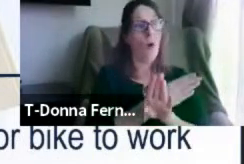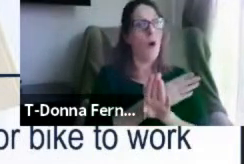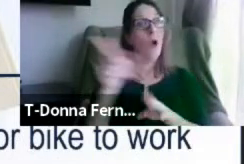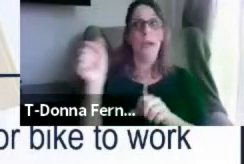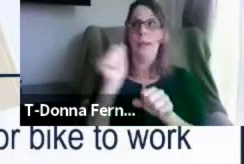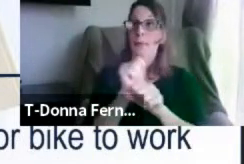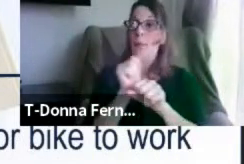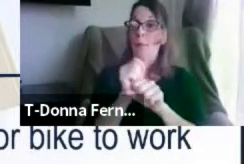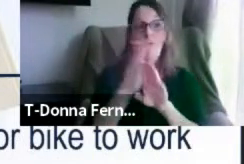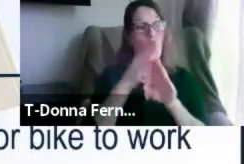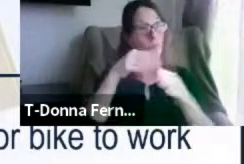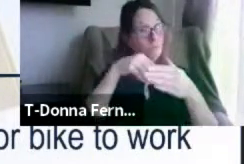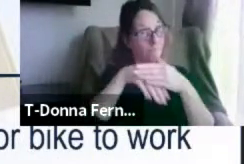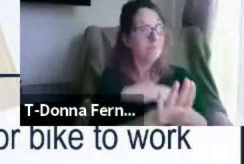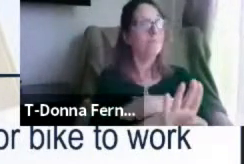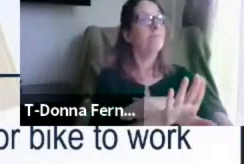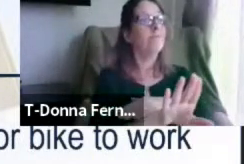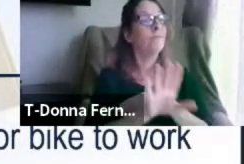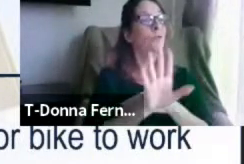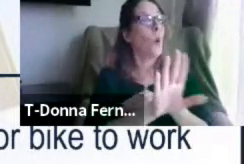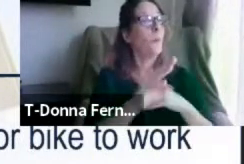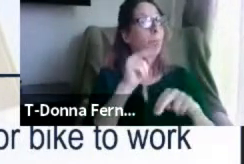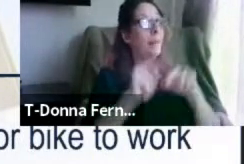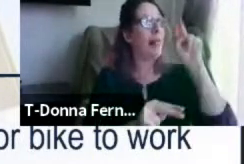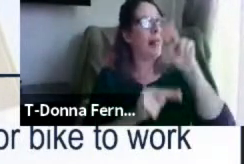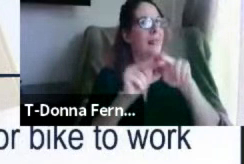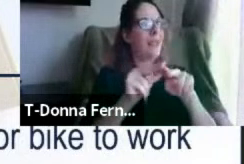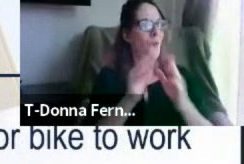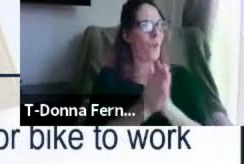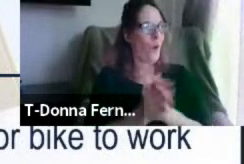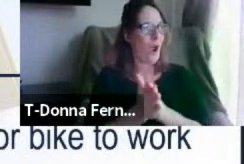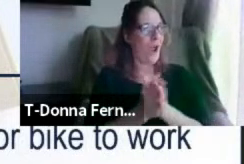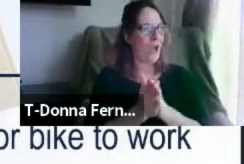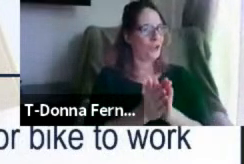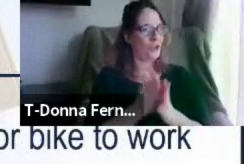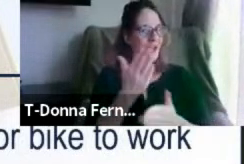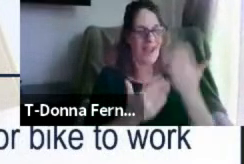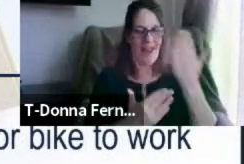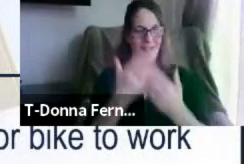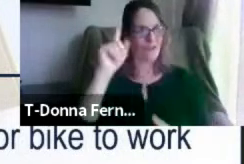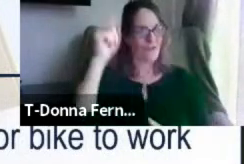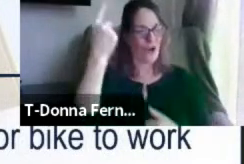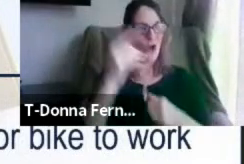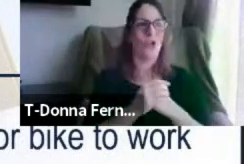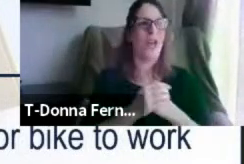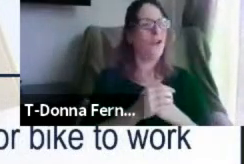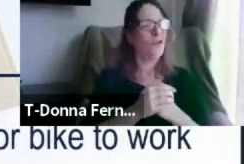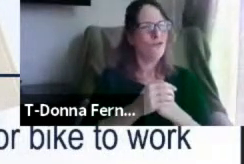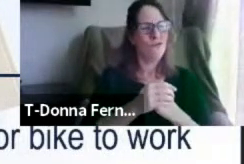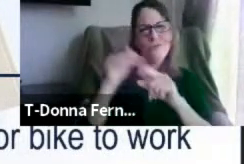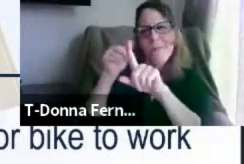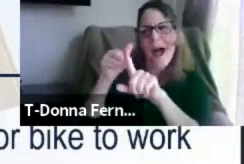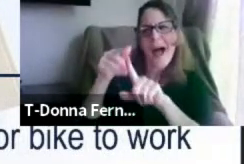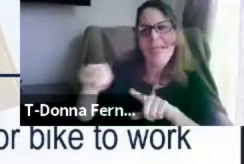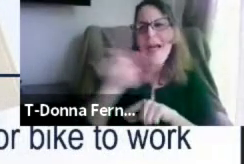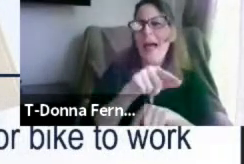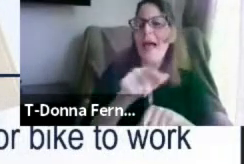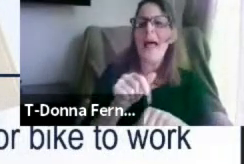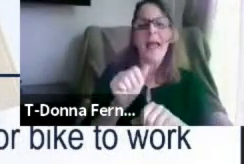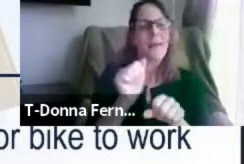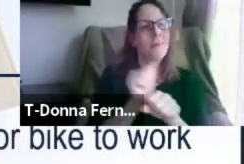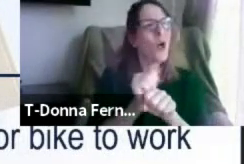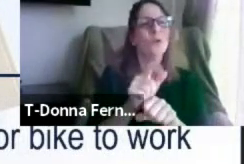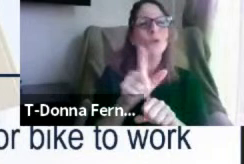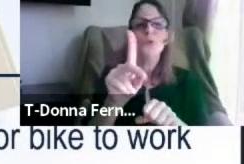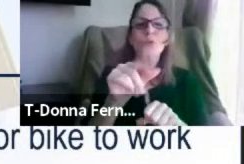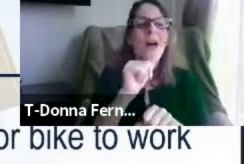to ensure that they're leaving whatever they have at the door. Remind employees not to touch their faces. This is tricky.